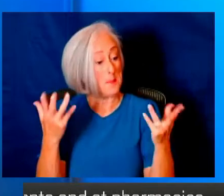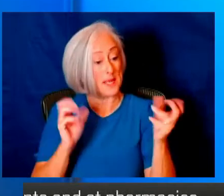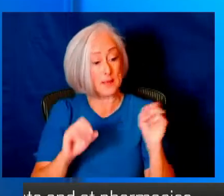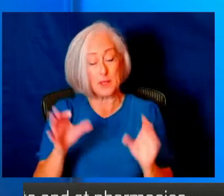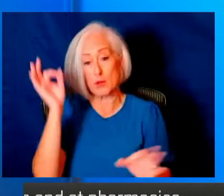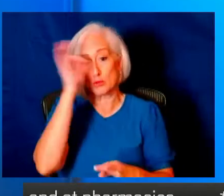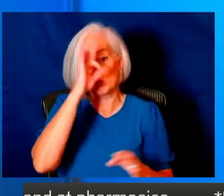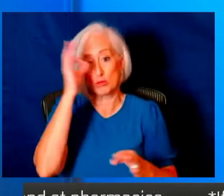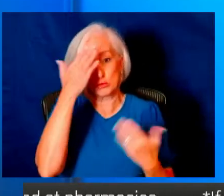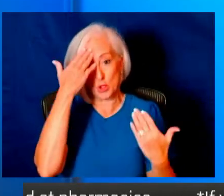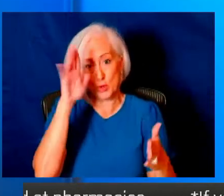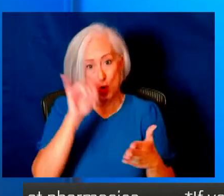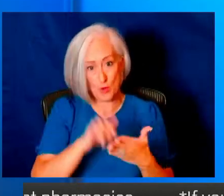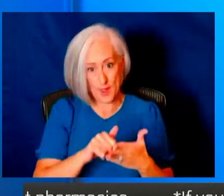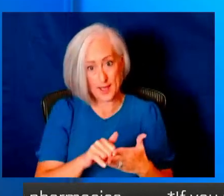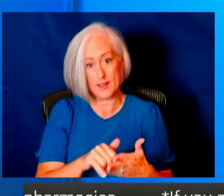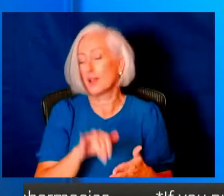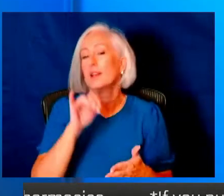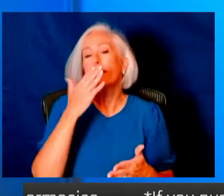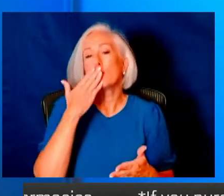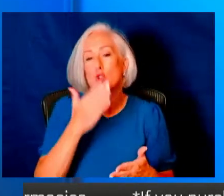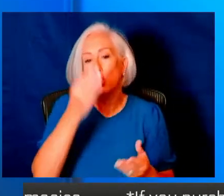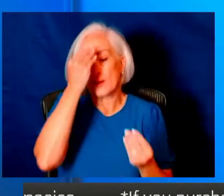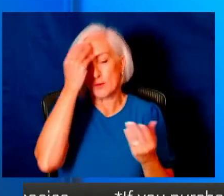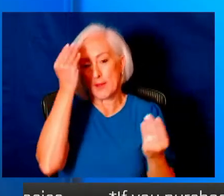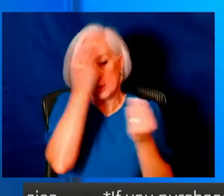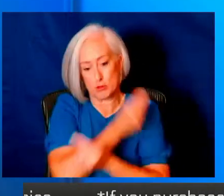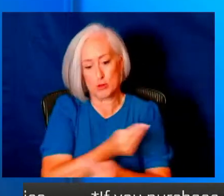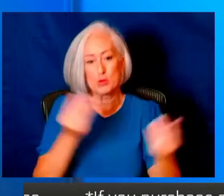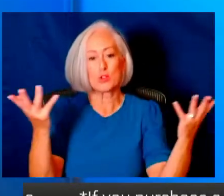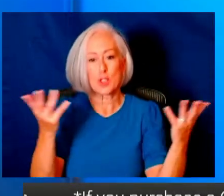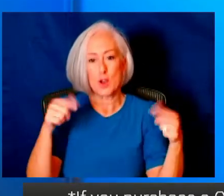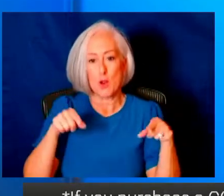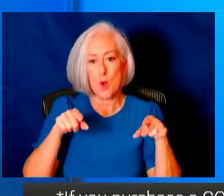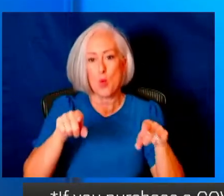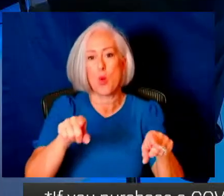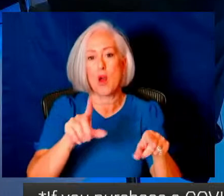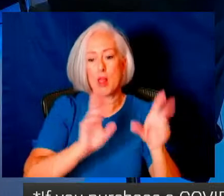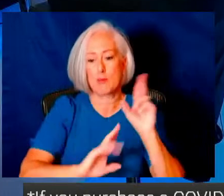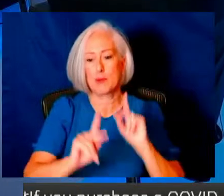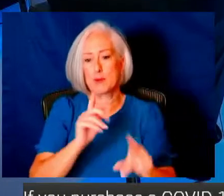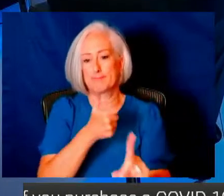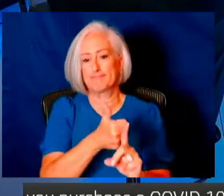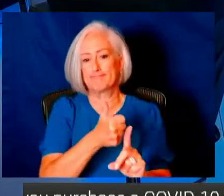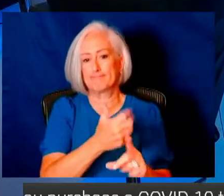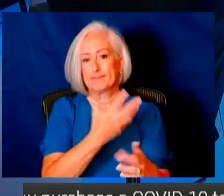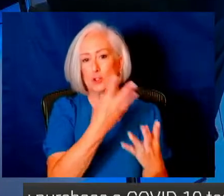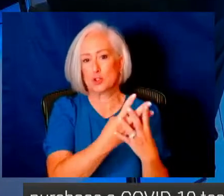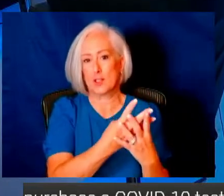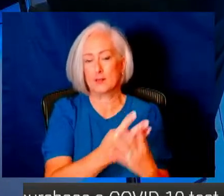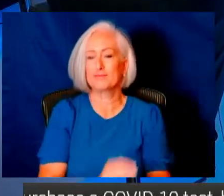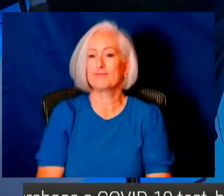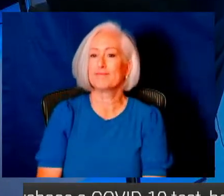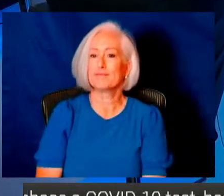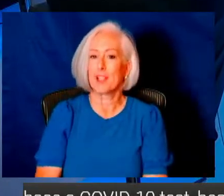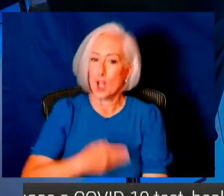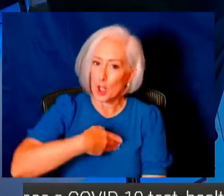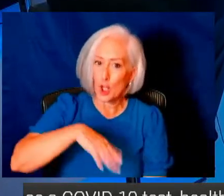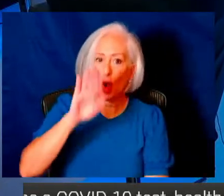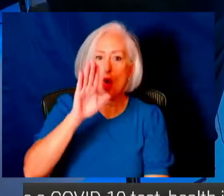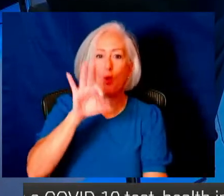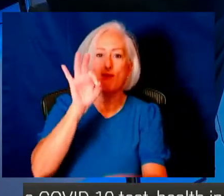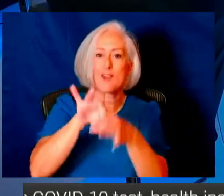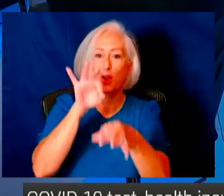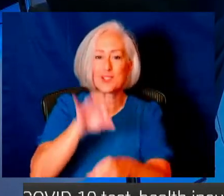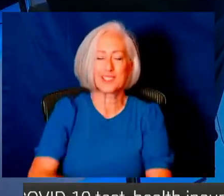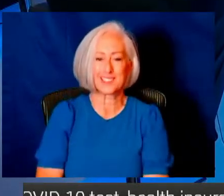sharing. That's some good information to share with people while incarcerated. Get out the vote. Get out and vote. I love that.